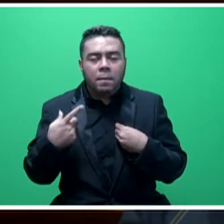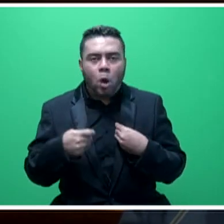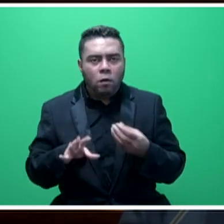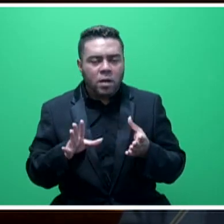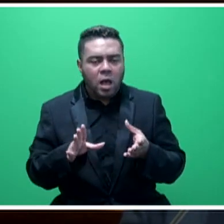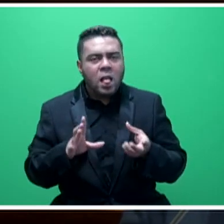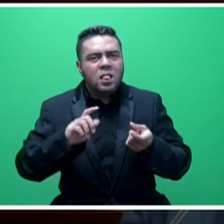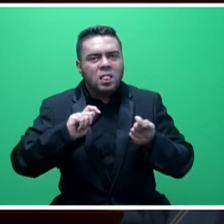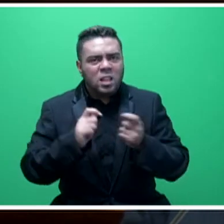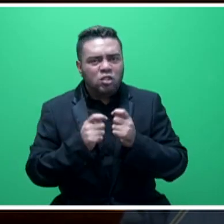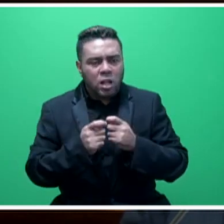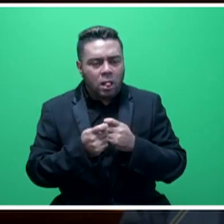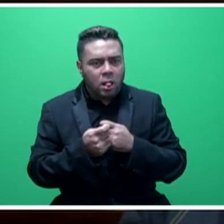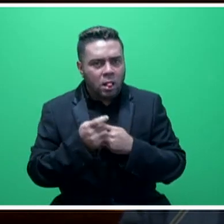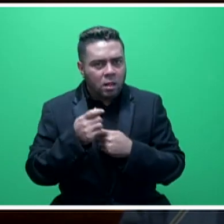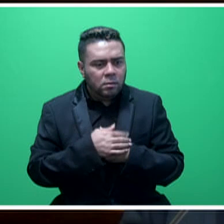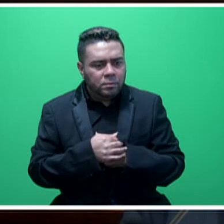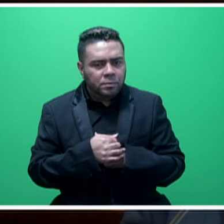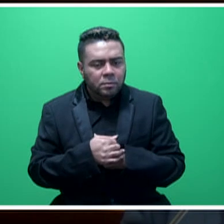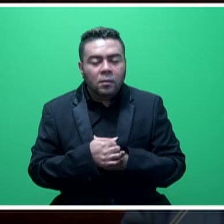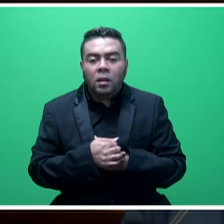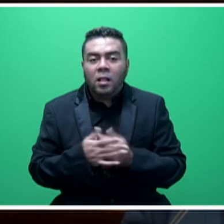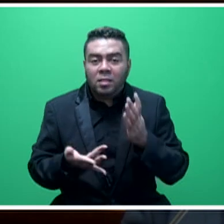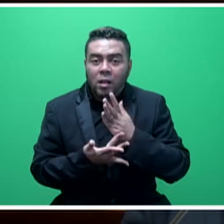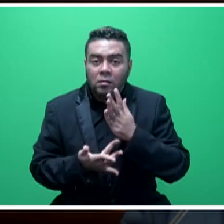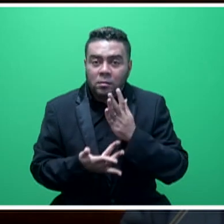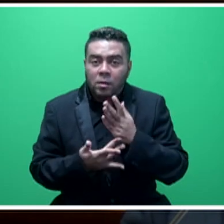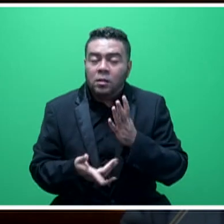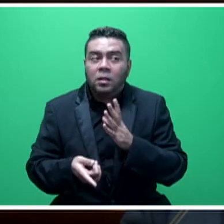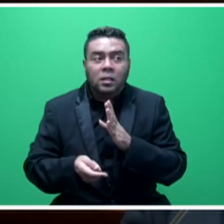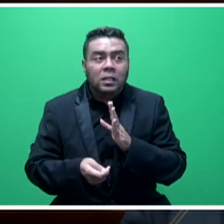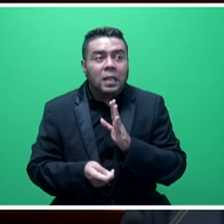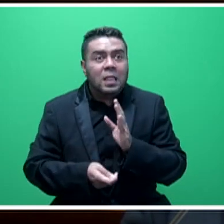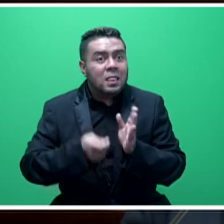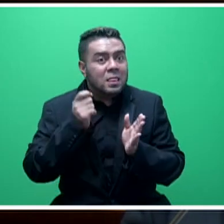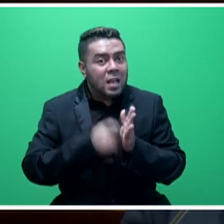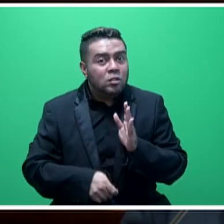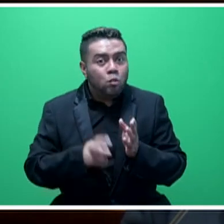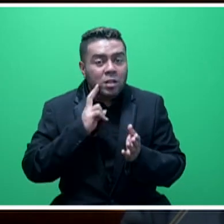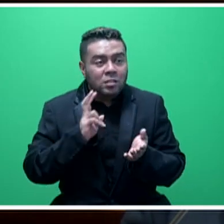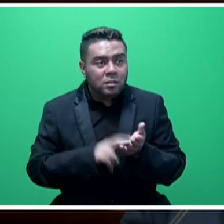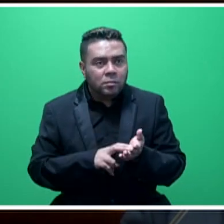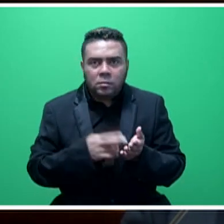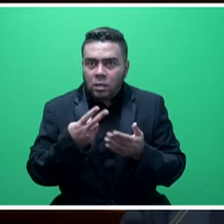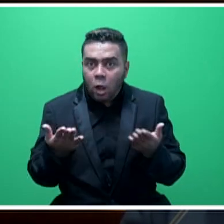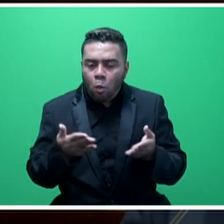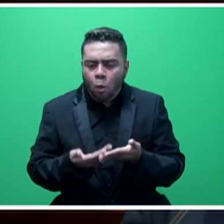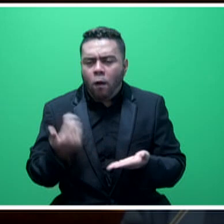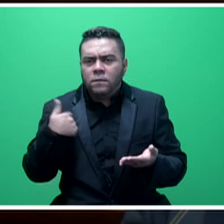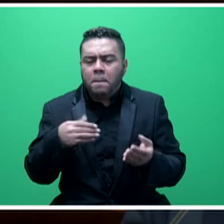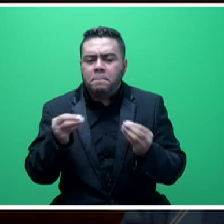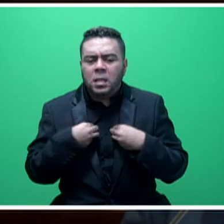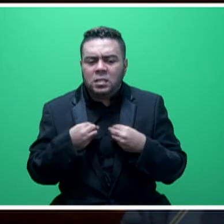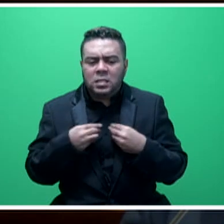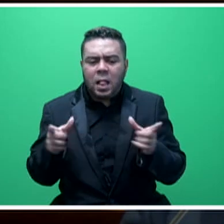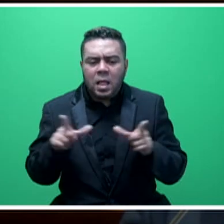digitalization of the business registration process, bringing tax registration online, and now with the removal of business licensing, we have made it easier for Fijians to start a